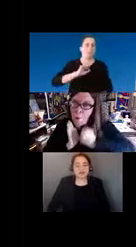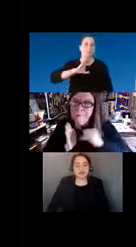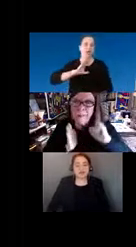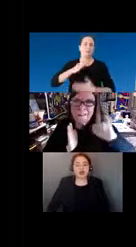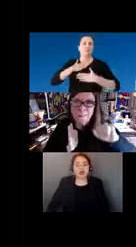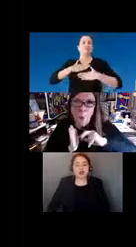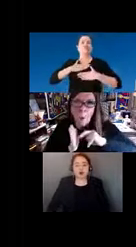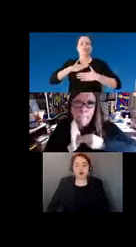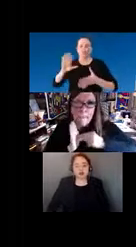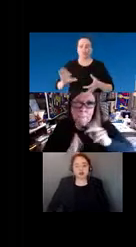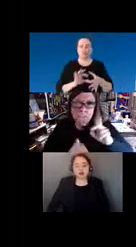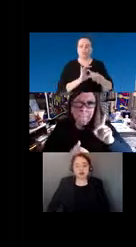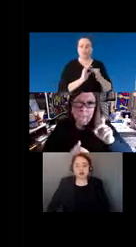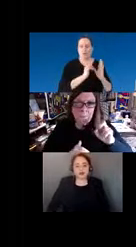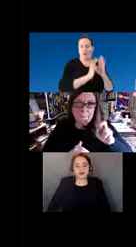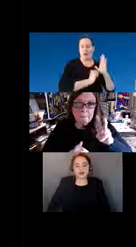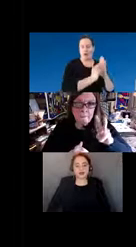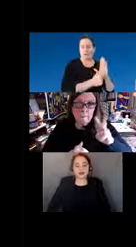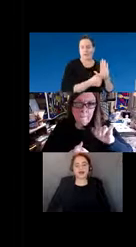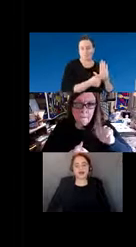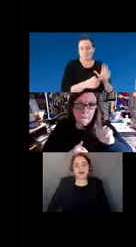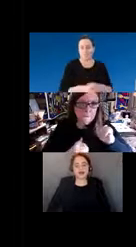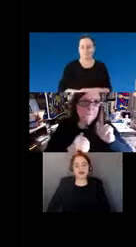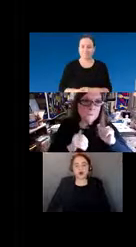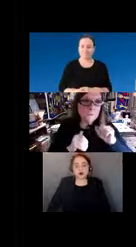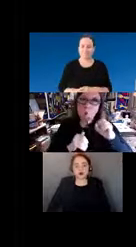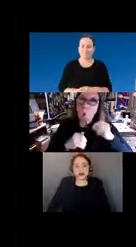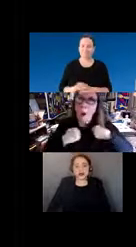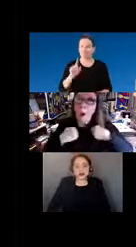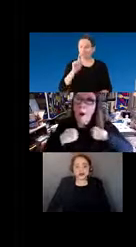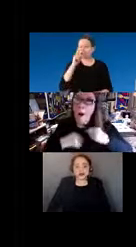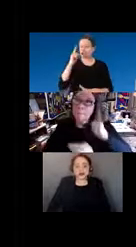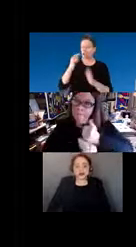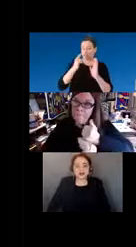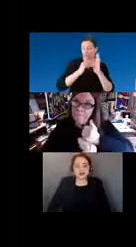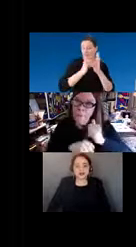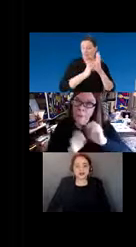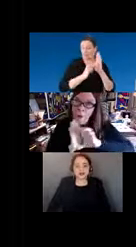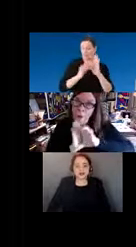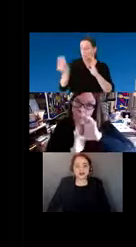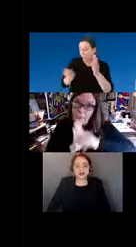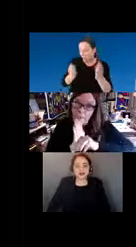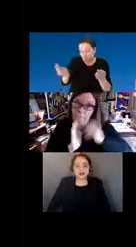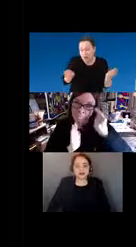You have authentic works from deaf and CODA artists